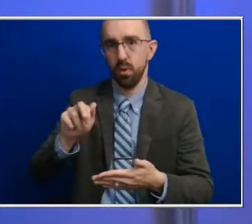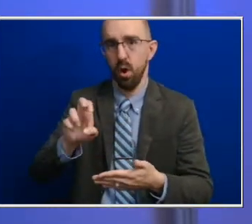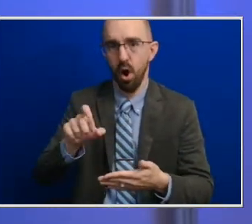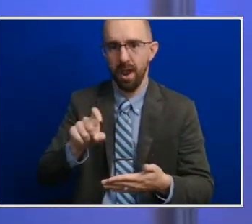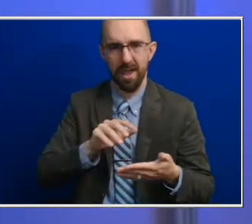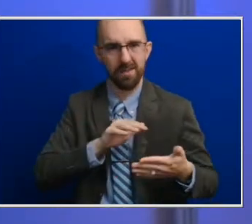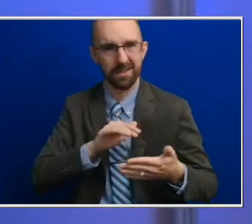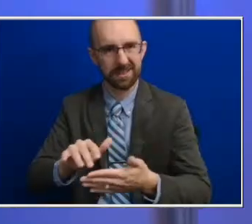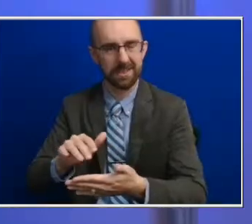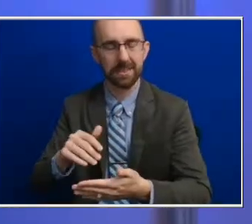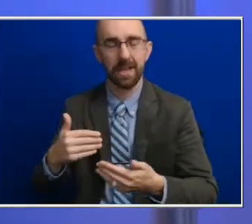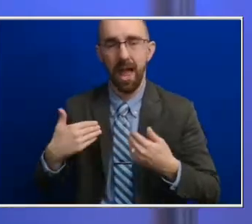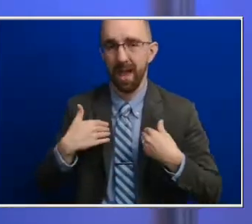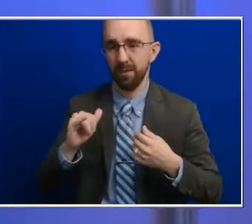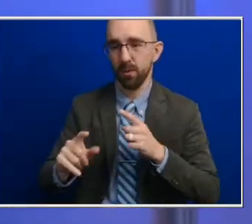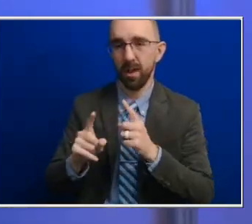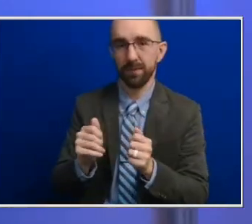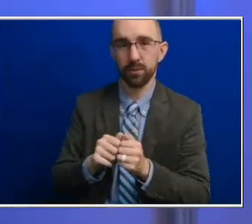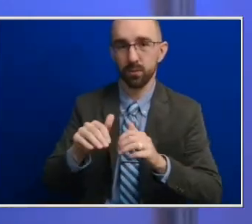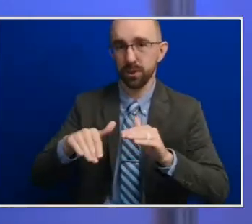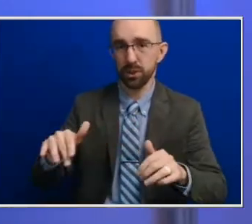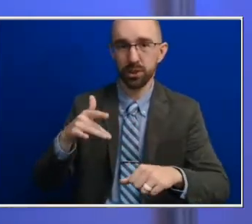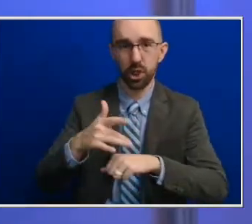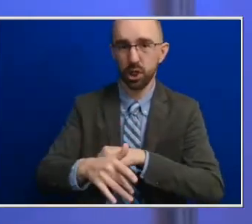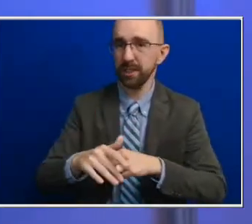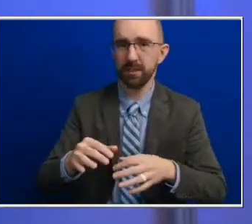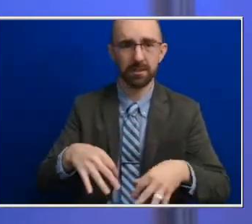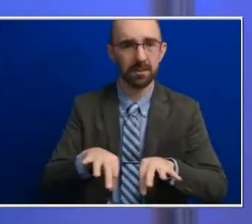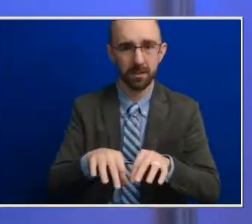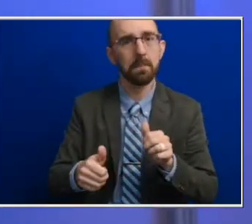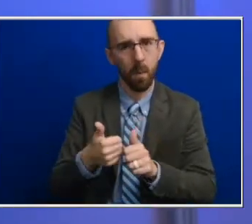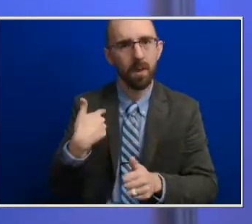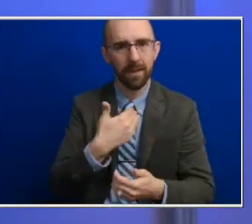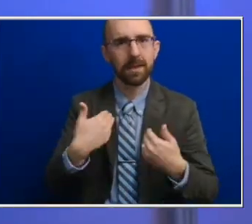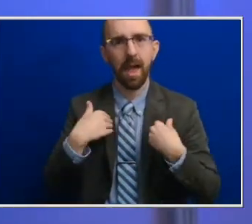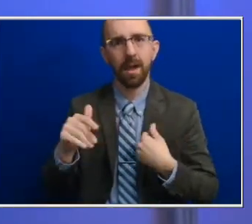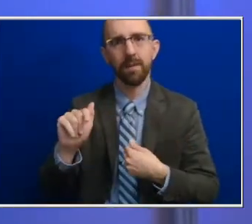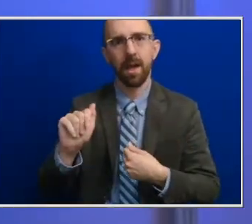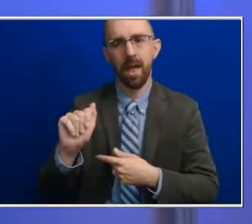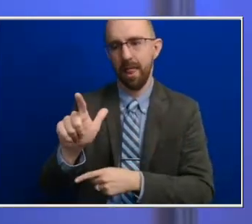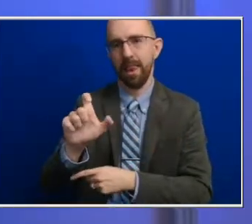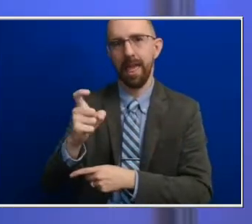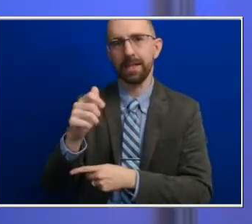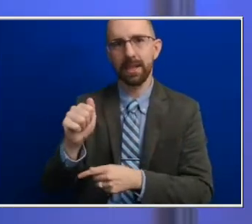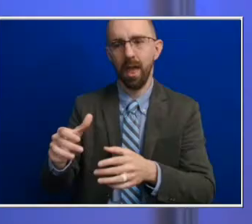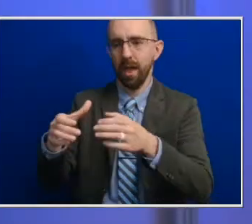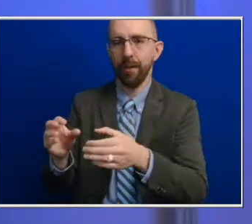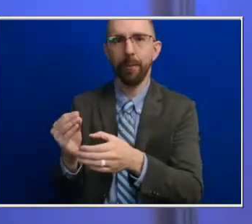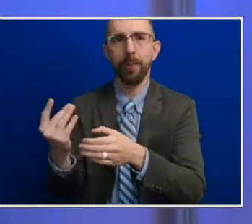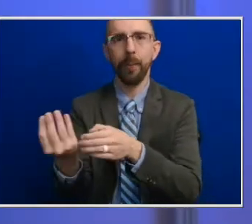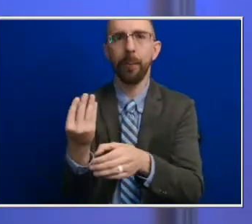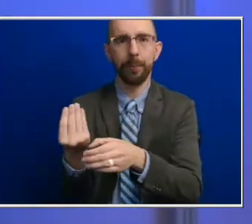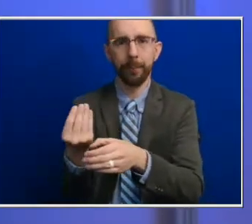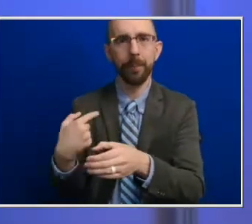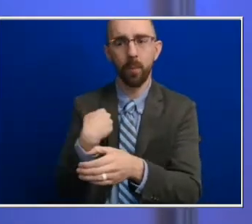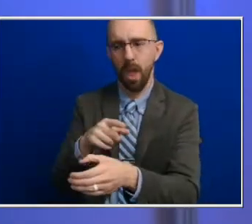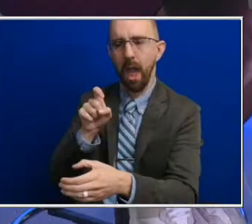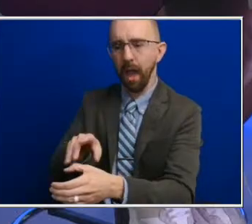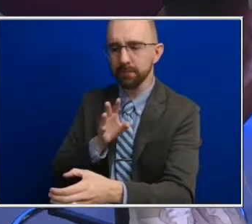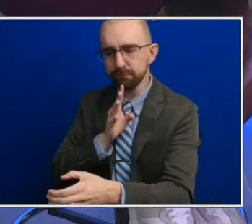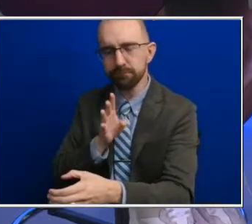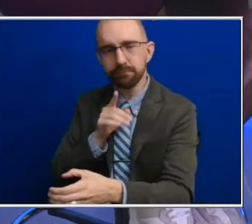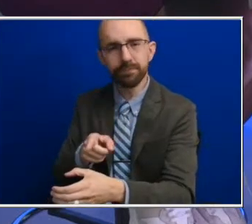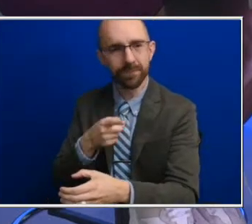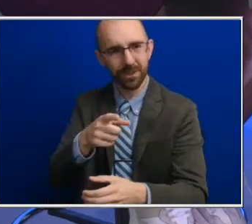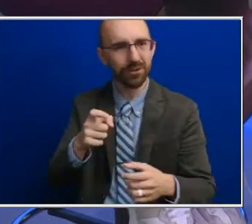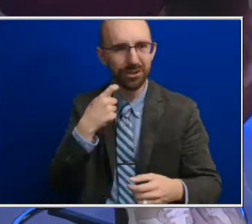having conversations with kids early, I think most of us have an Alexa in our house, and most children say, hey, Alexa, and they ask a question. You just activated the Alexas in